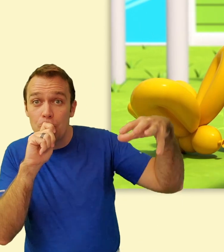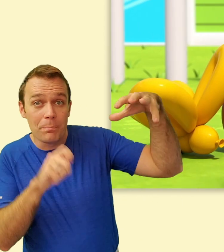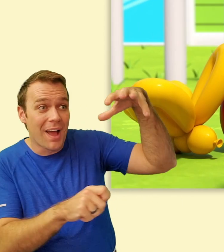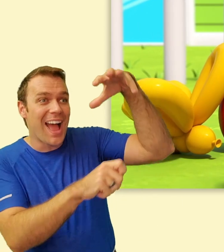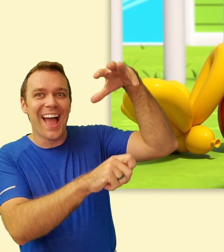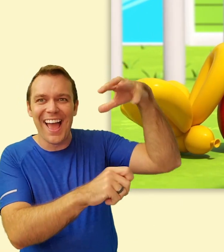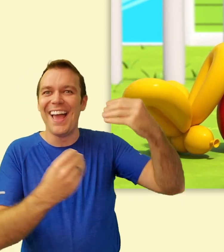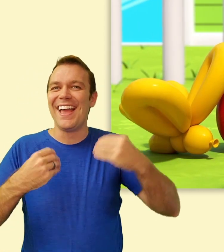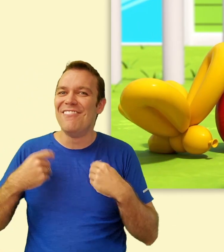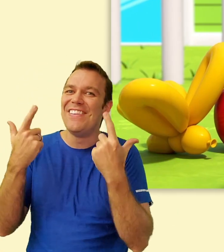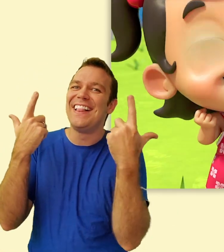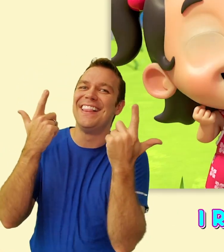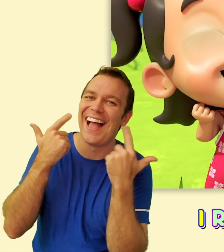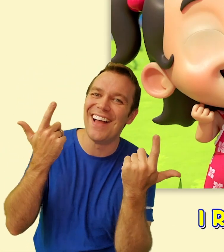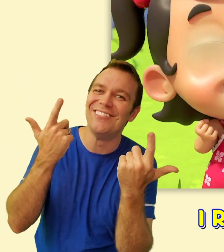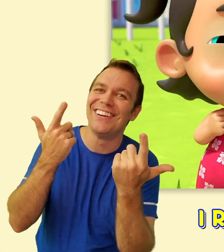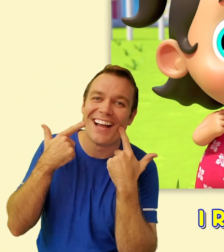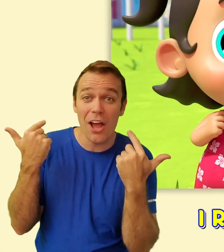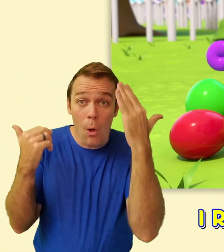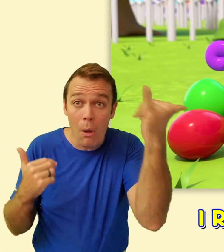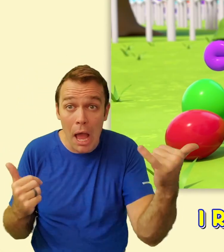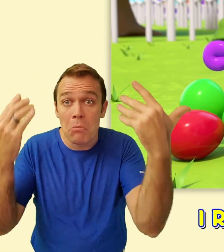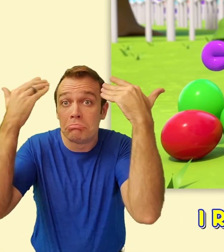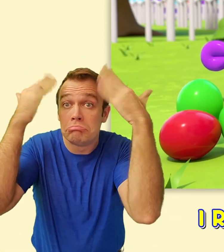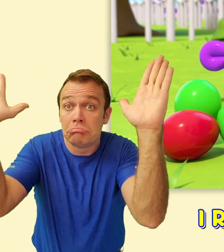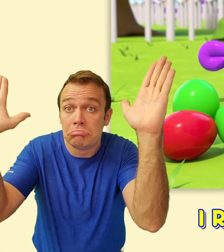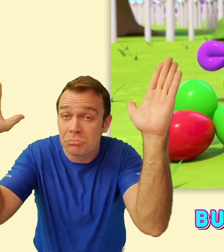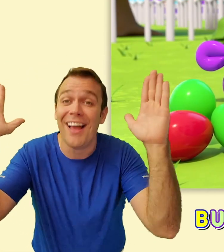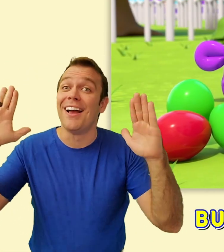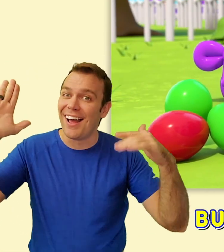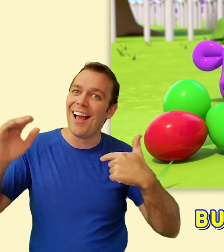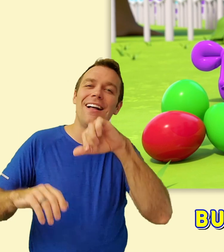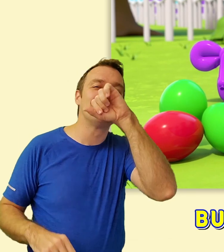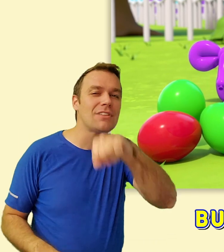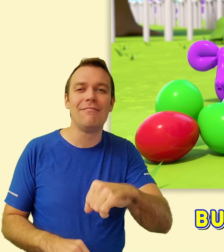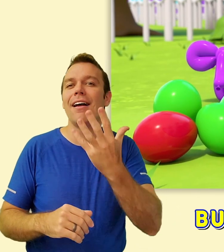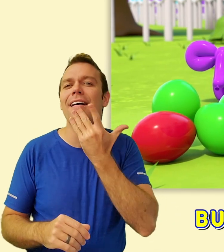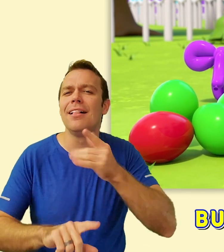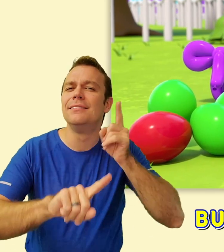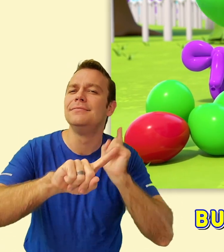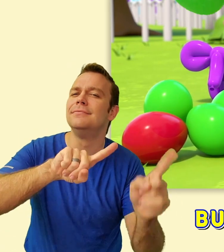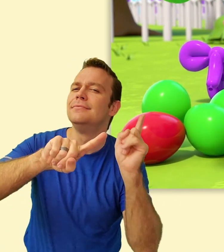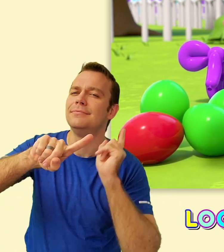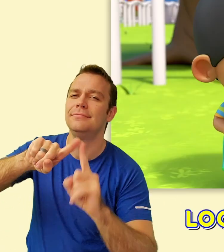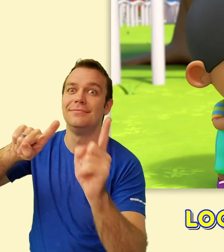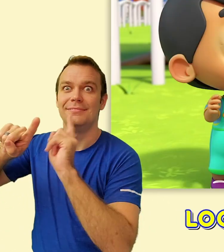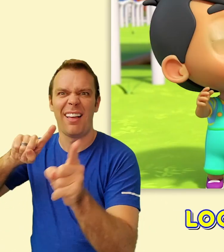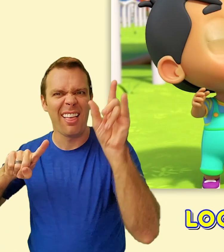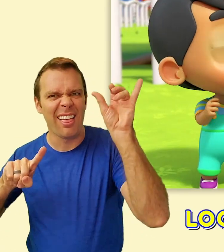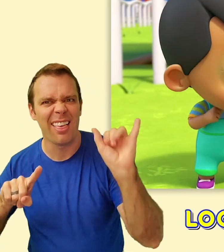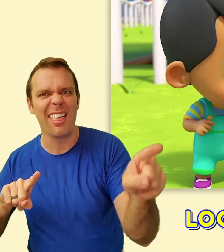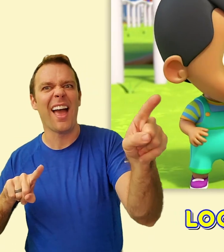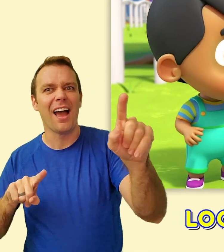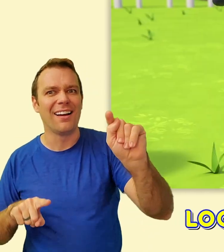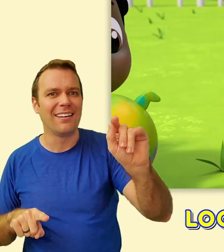Balloons just make me giggle. I really don't know why, but I like lots of colors. Look, that